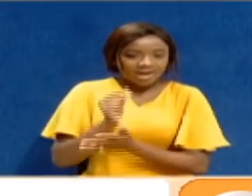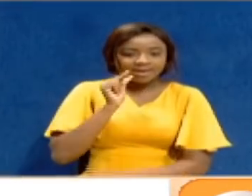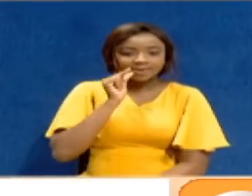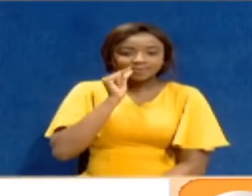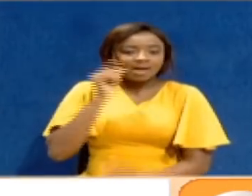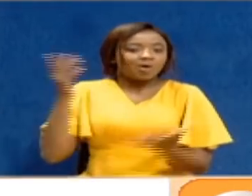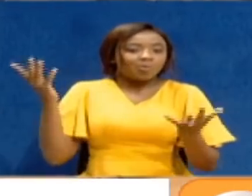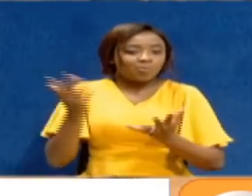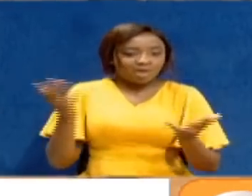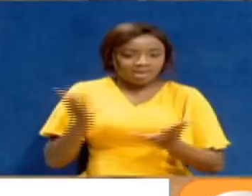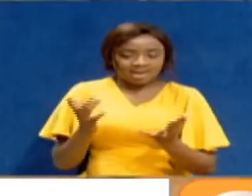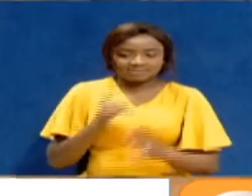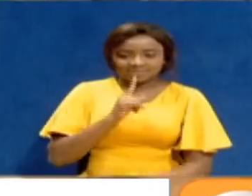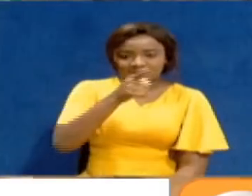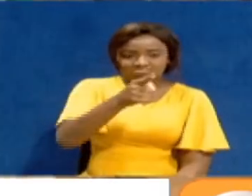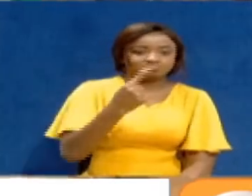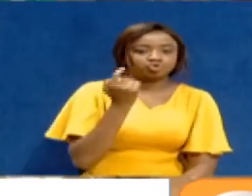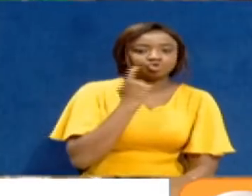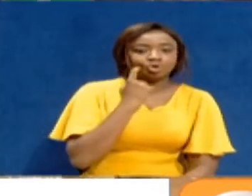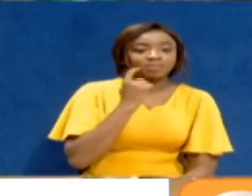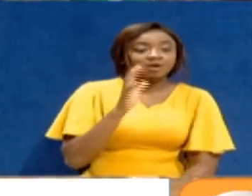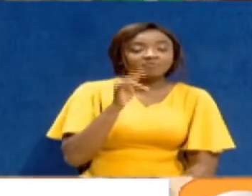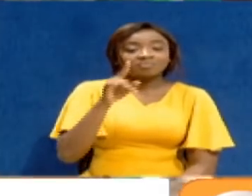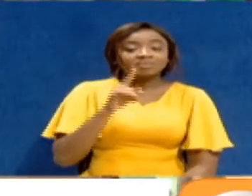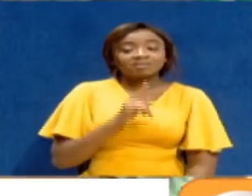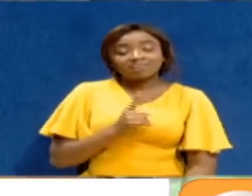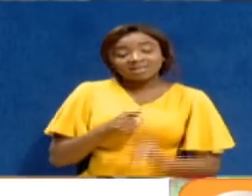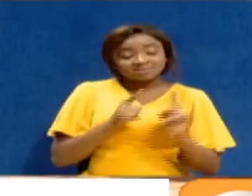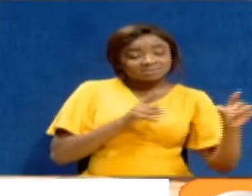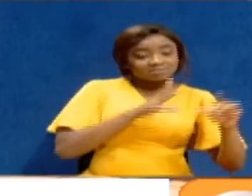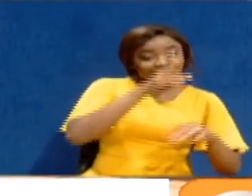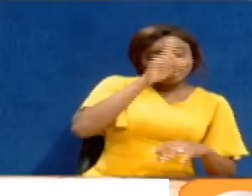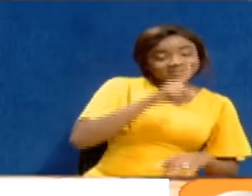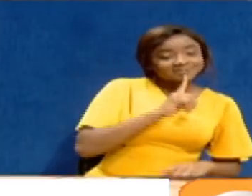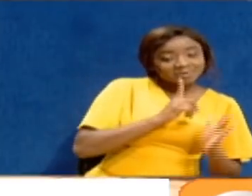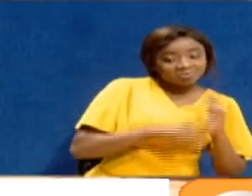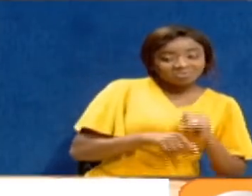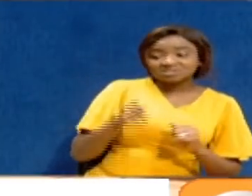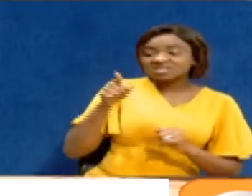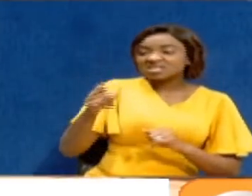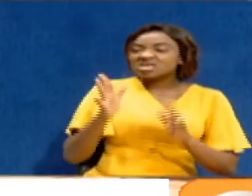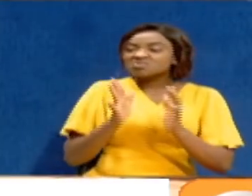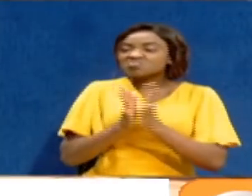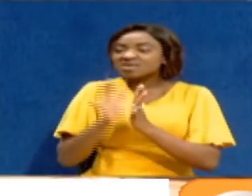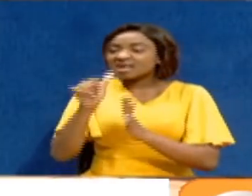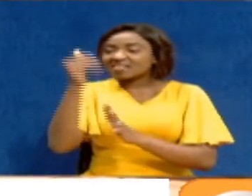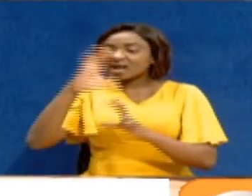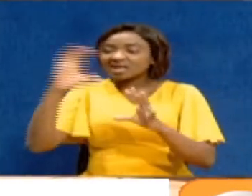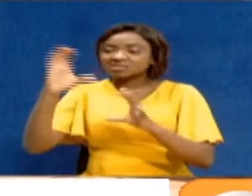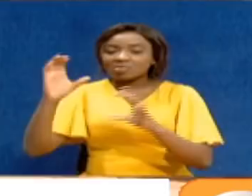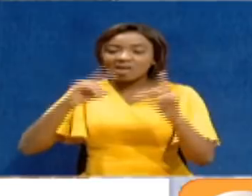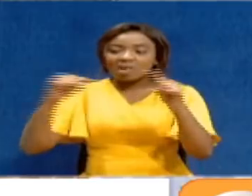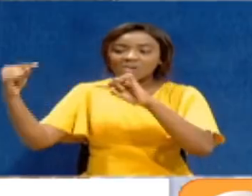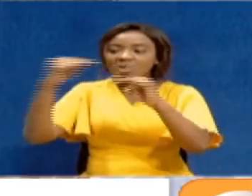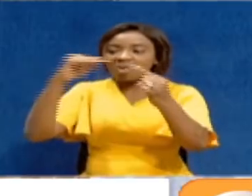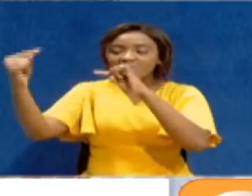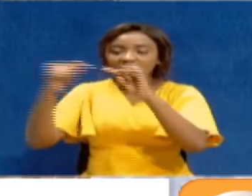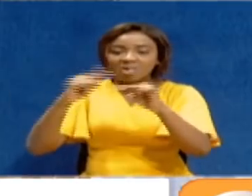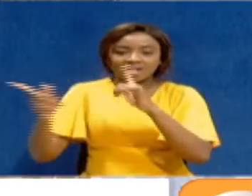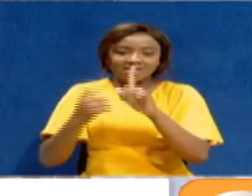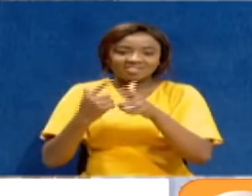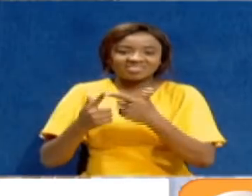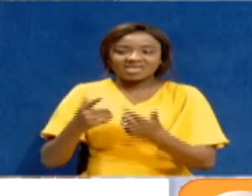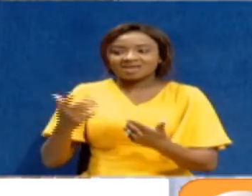Wahome says that the officers had an altercation with a customer which attracted a crowd and that police officers were dispersing a surging